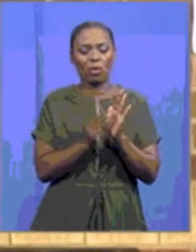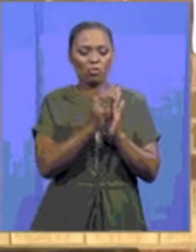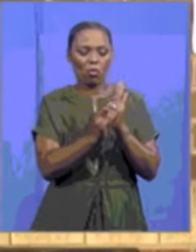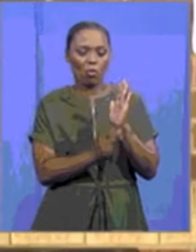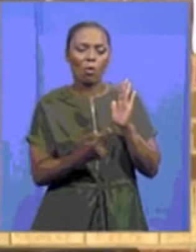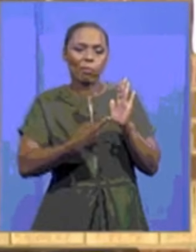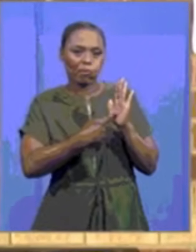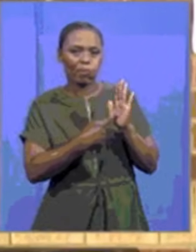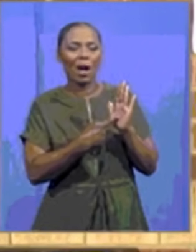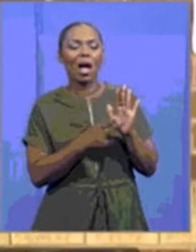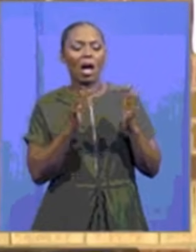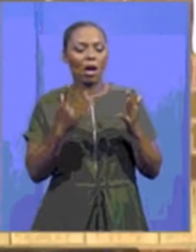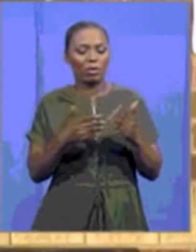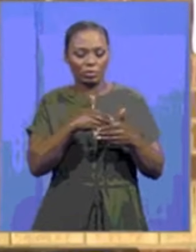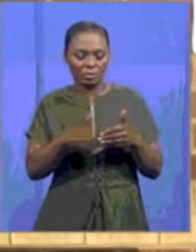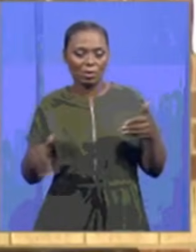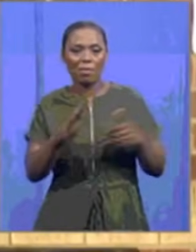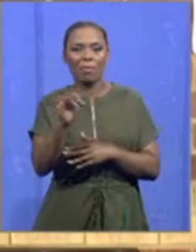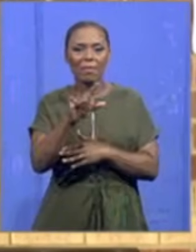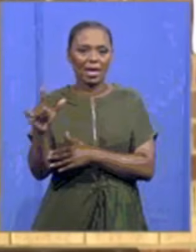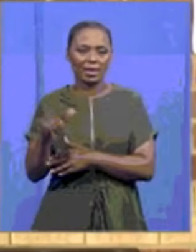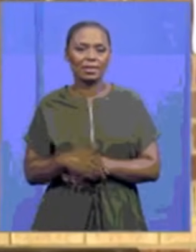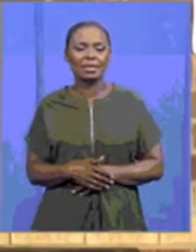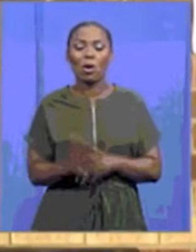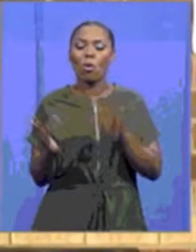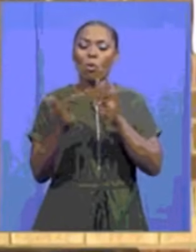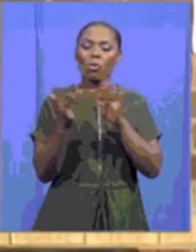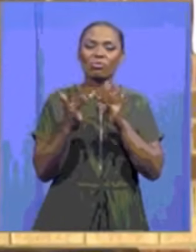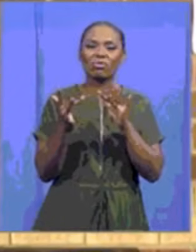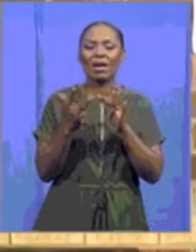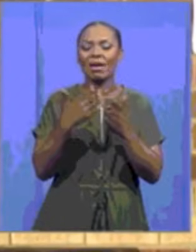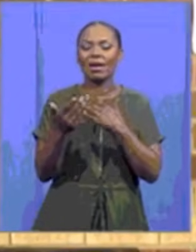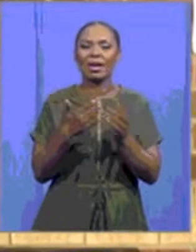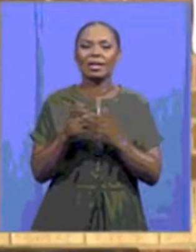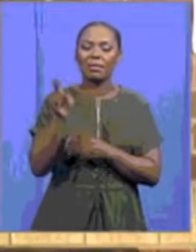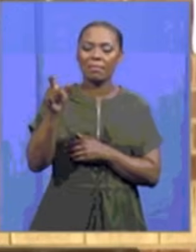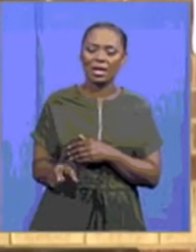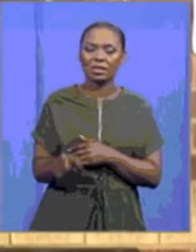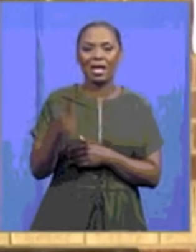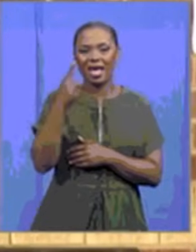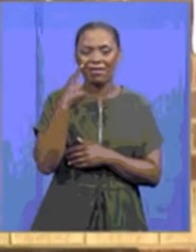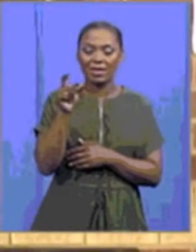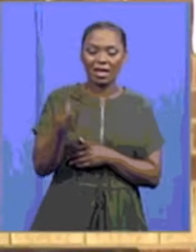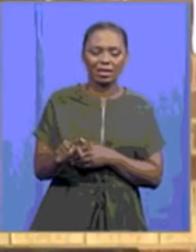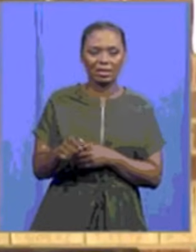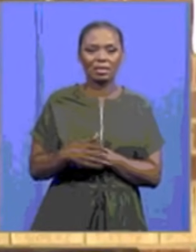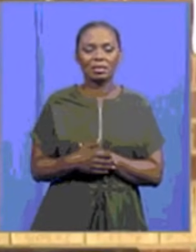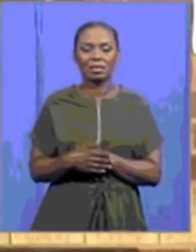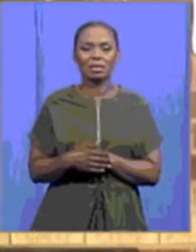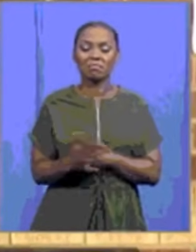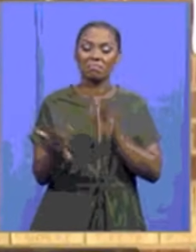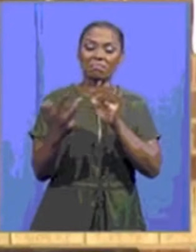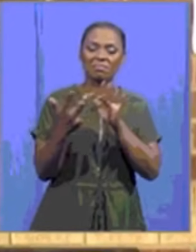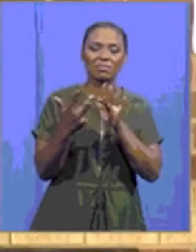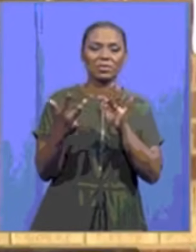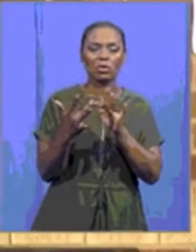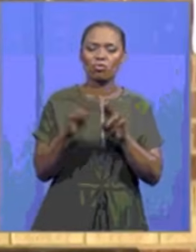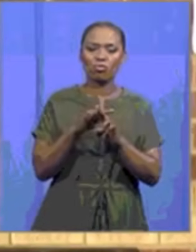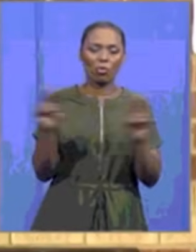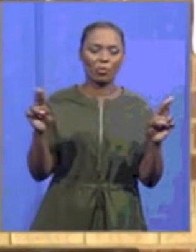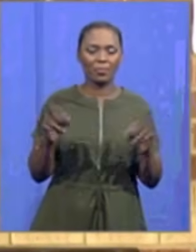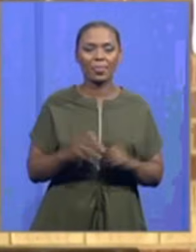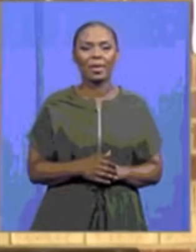hore ba seke ba contacta ba latofatsa ba buelli ba dipaki tsa mmuso e le hore ba